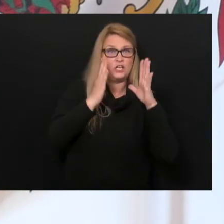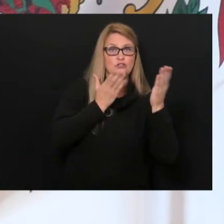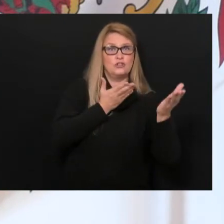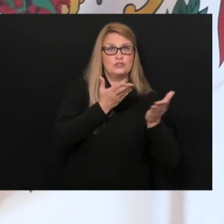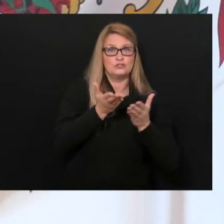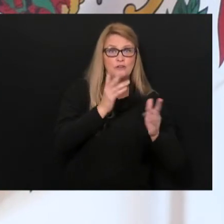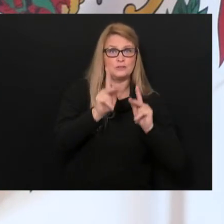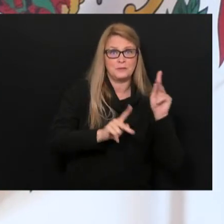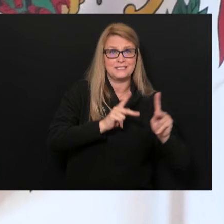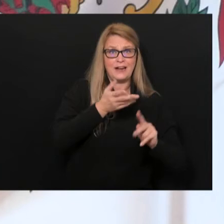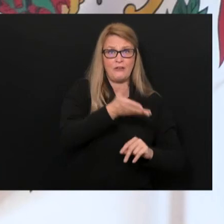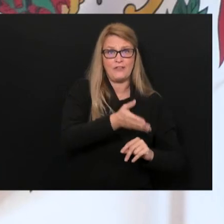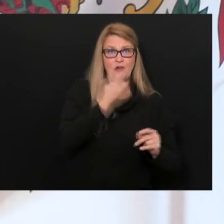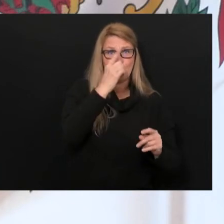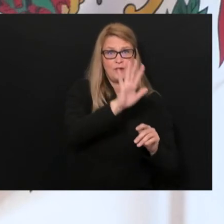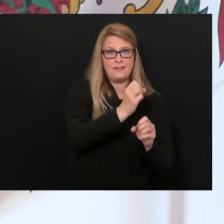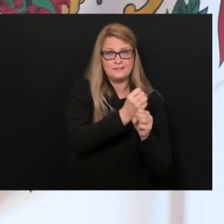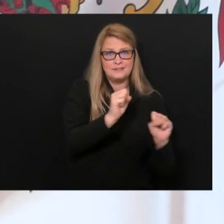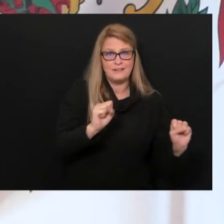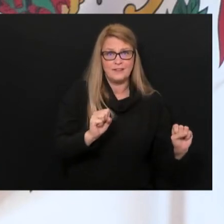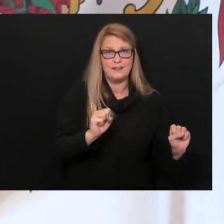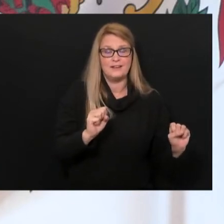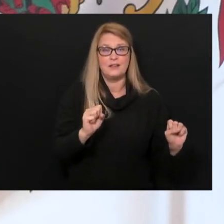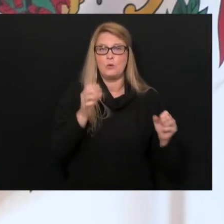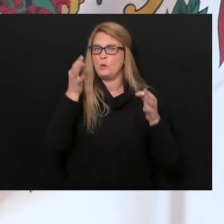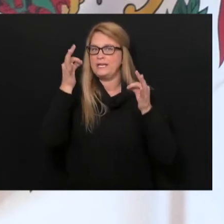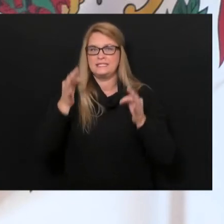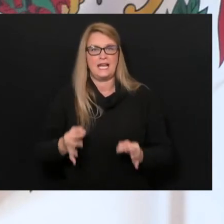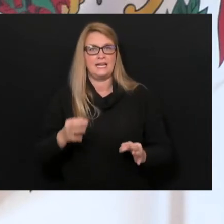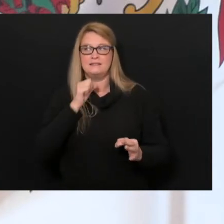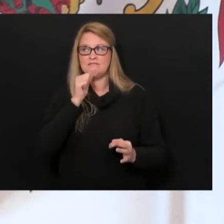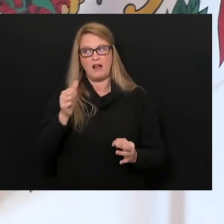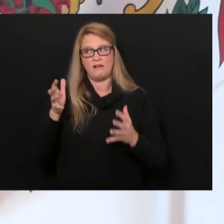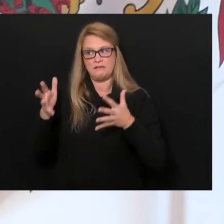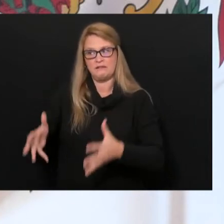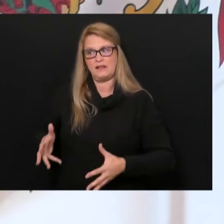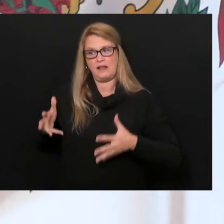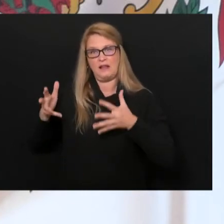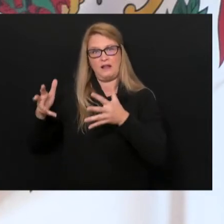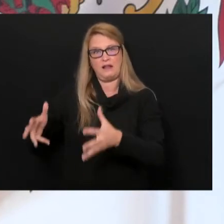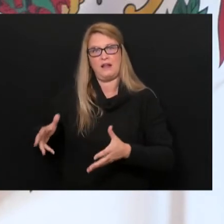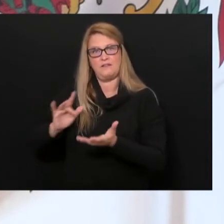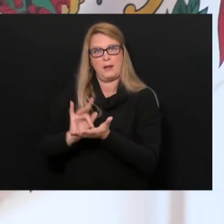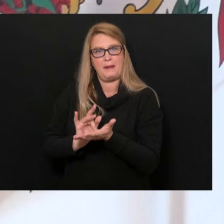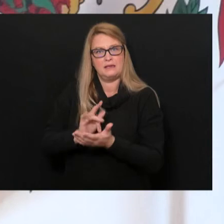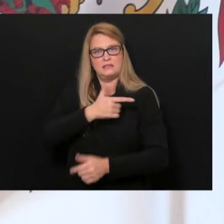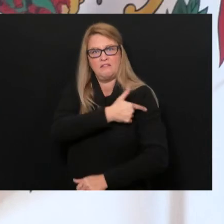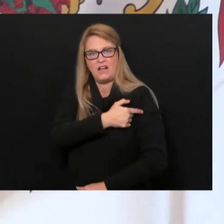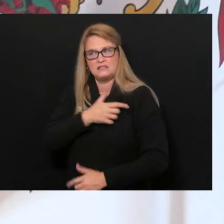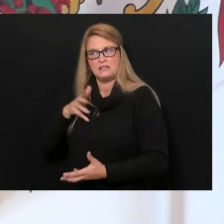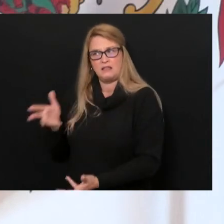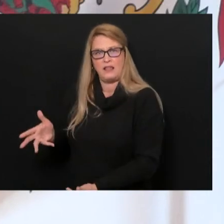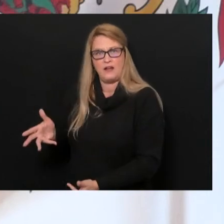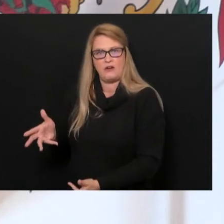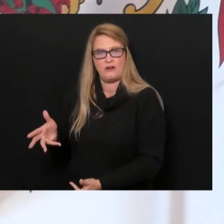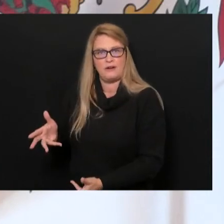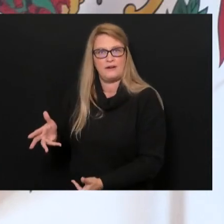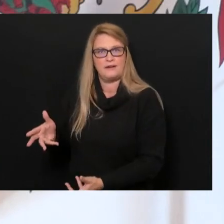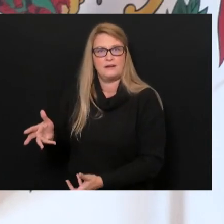safety. We decided to not have a bunch of vaccines sitting on a shelf. And we decided to give